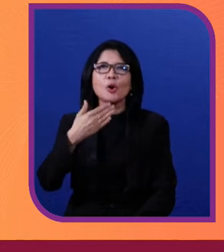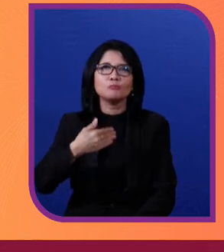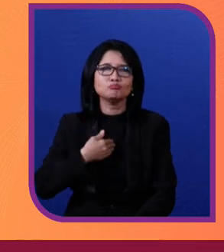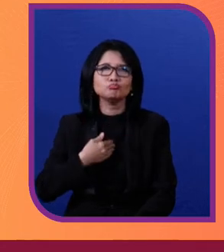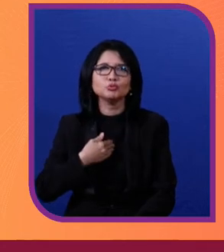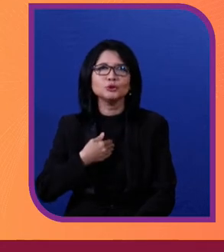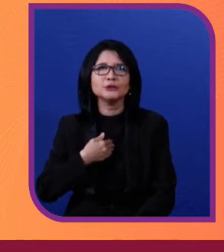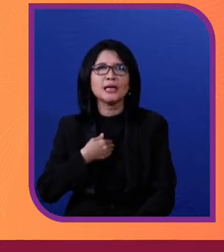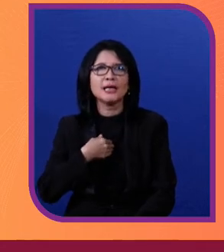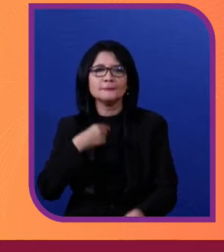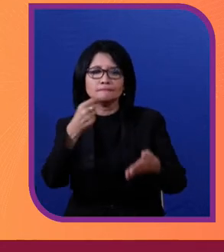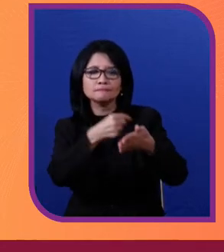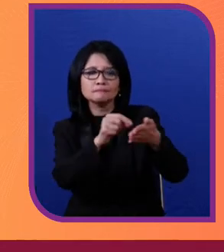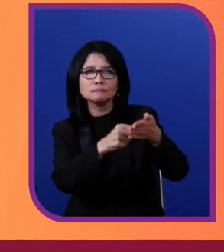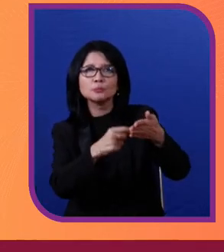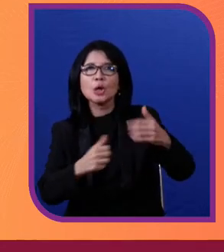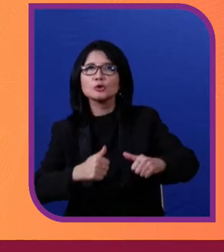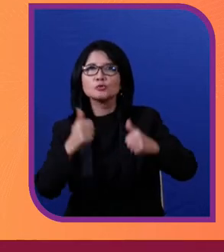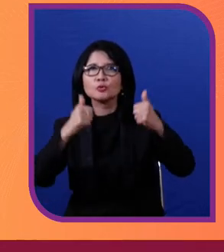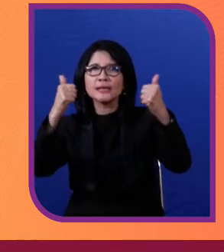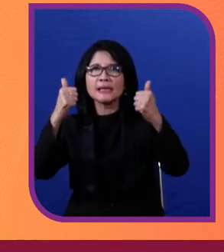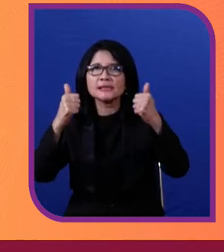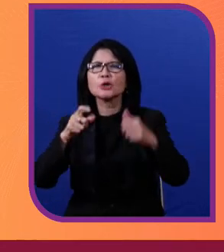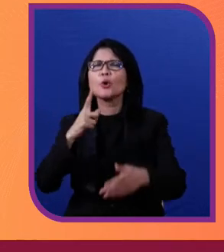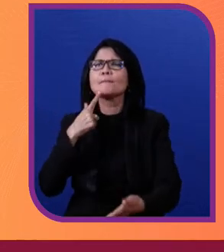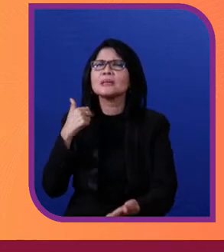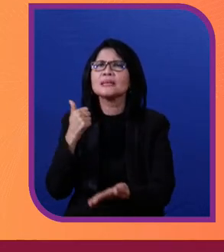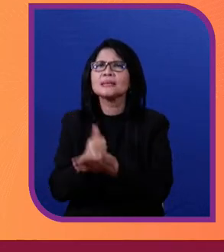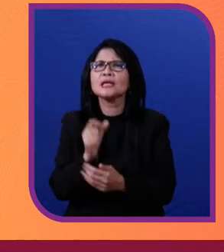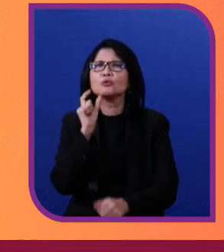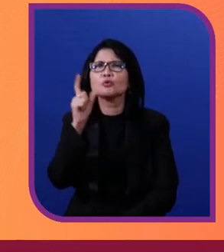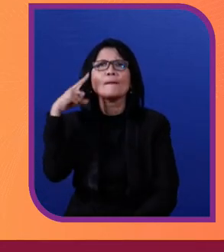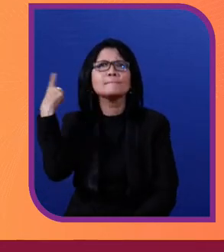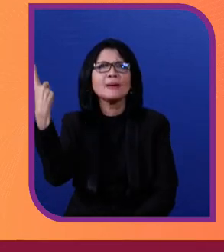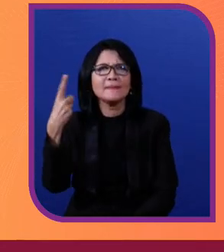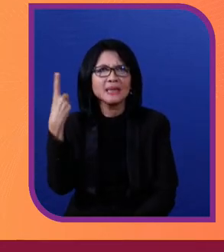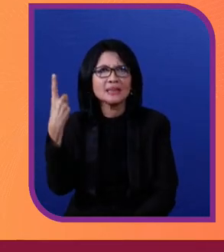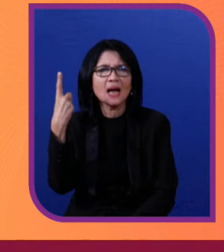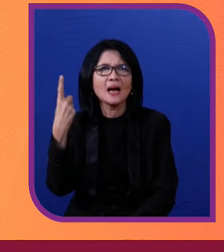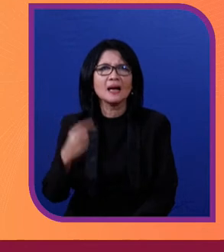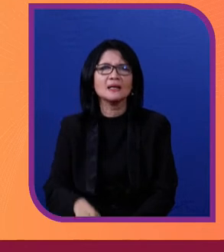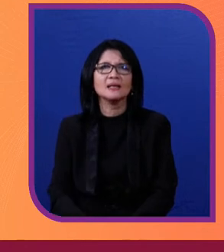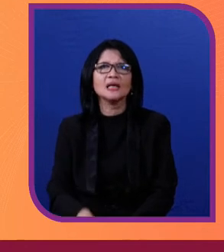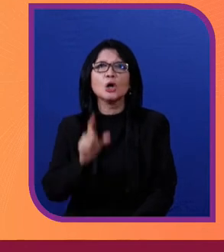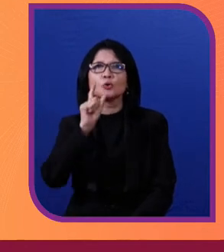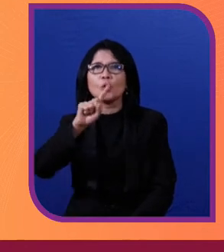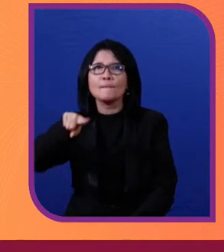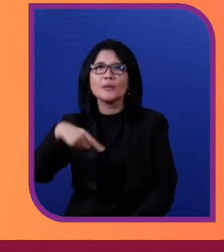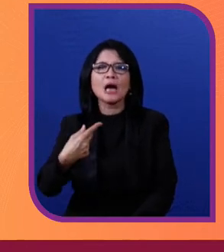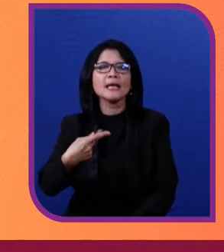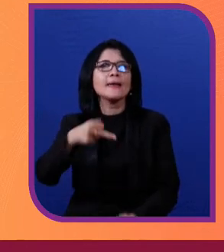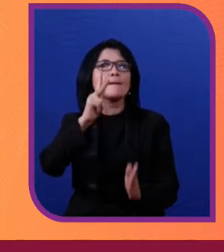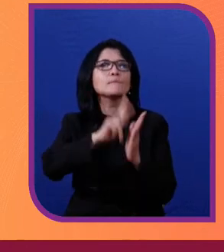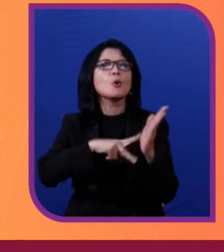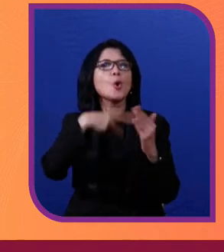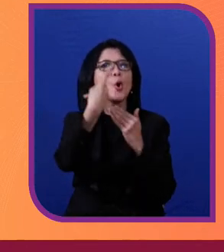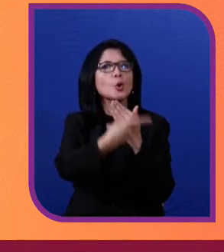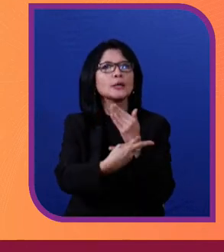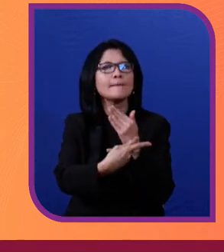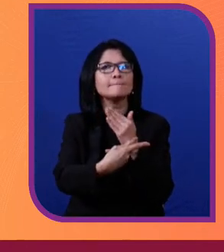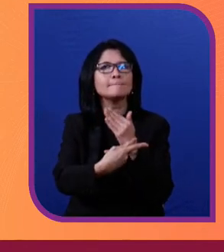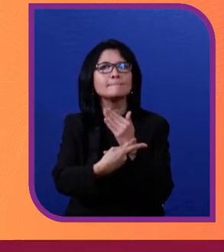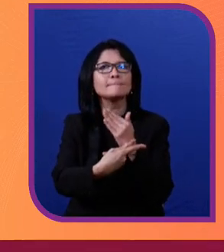difficult for government due stardev eprogramming having a very Aggressive webangka beauty